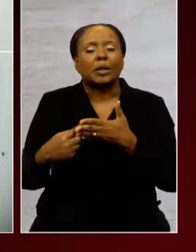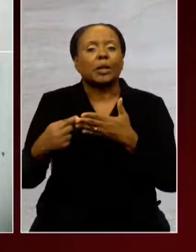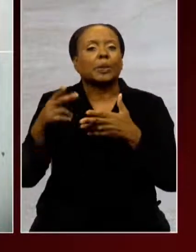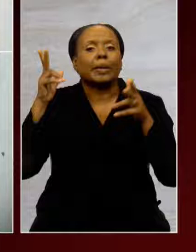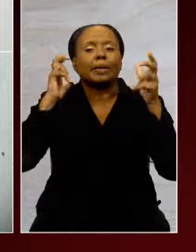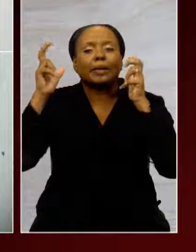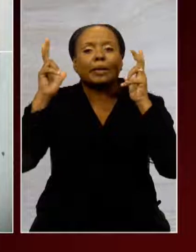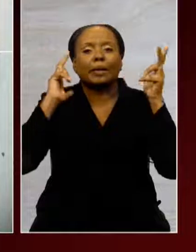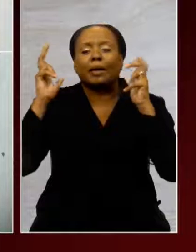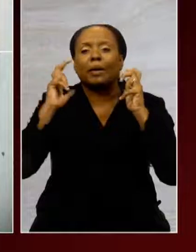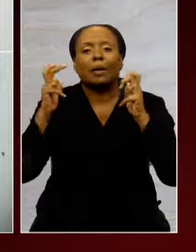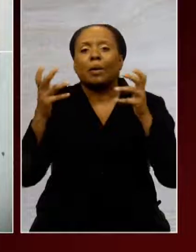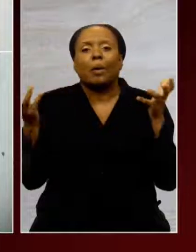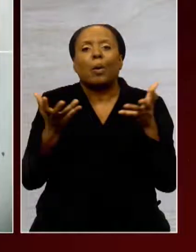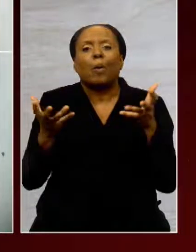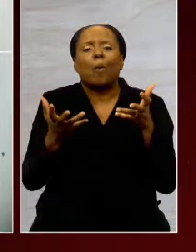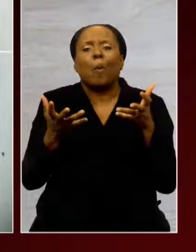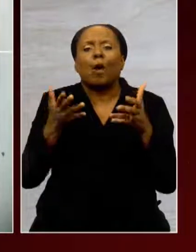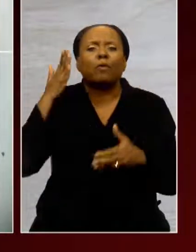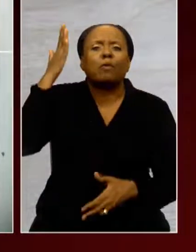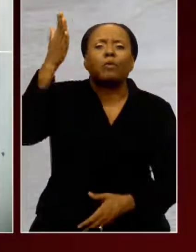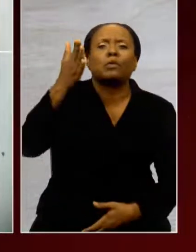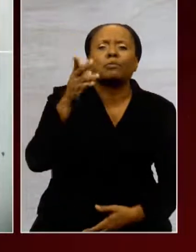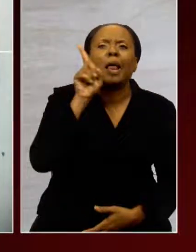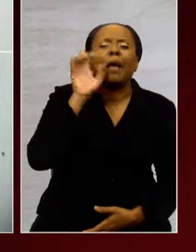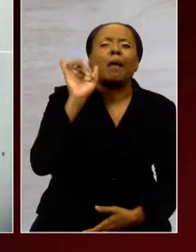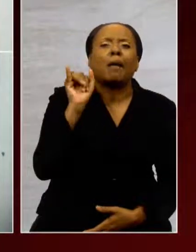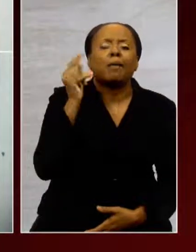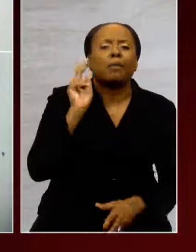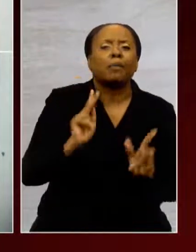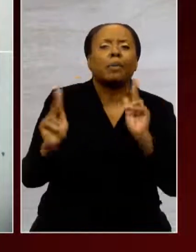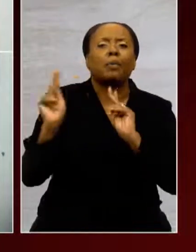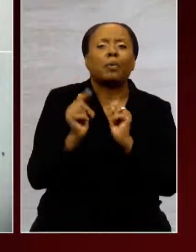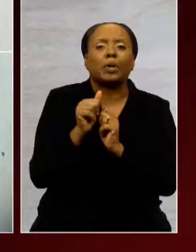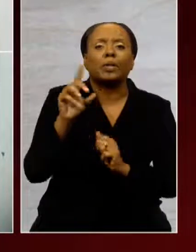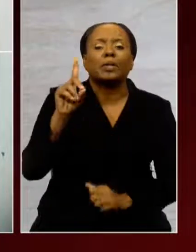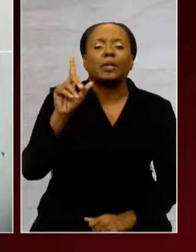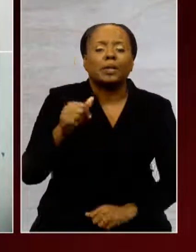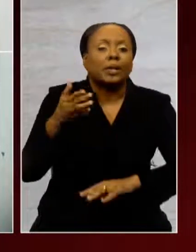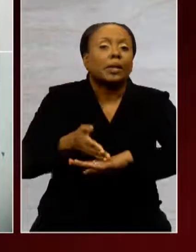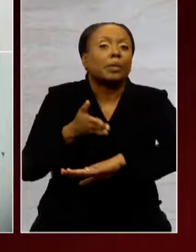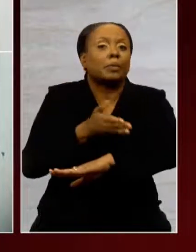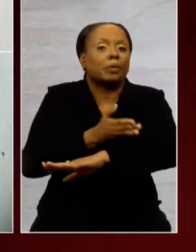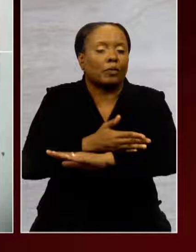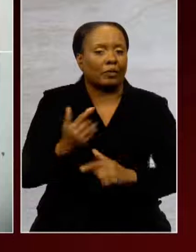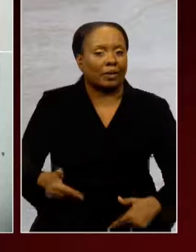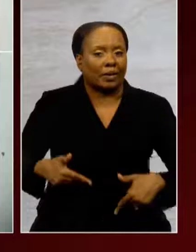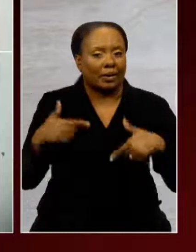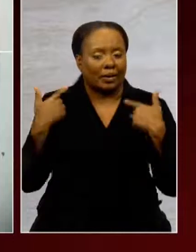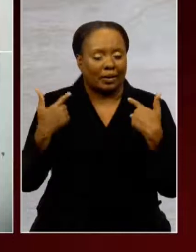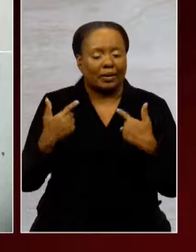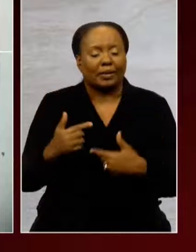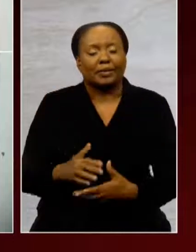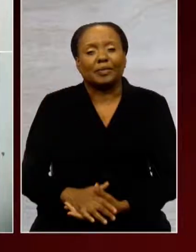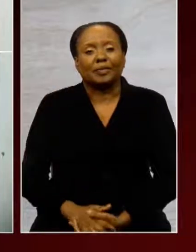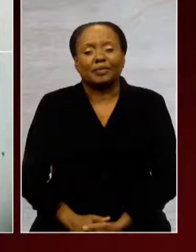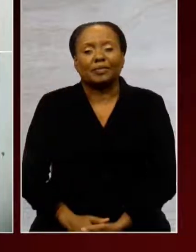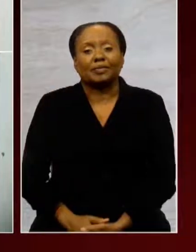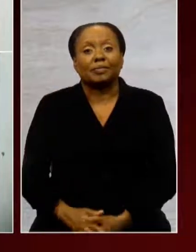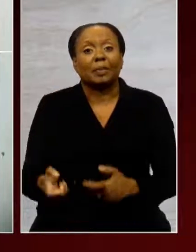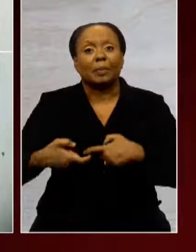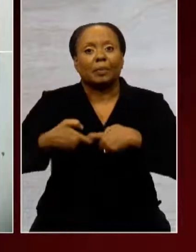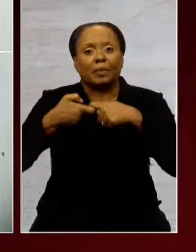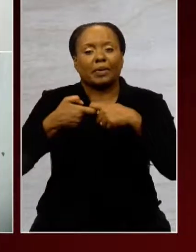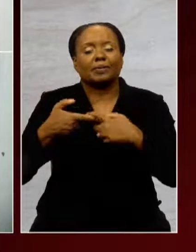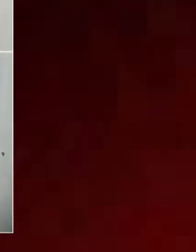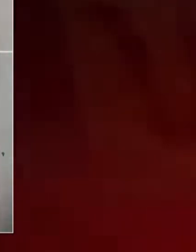hear what the path is looking like, how they're charting the course for improving the lives of persons with disabilities. We'll take a break